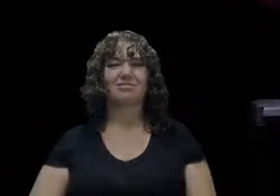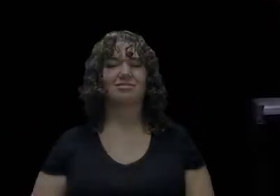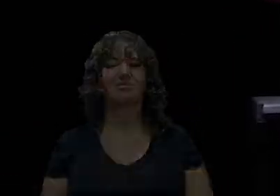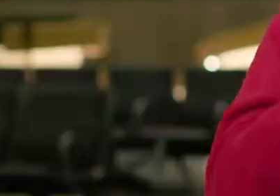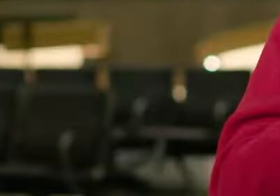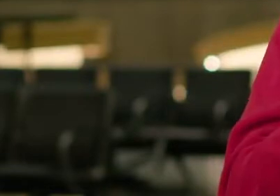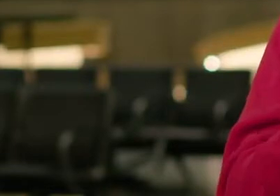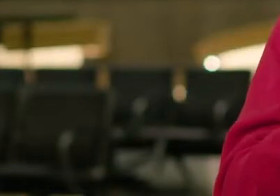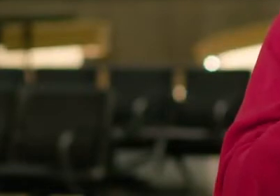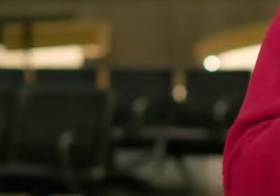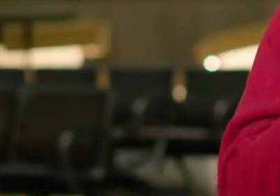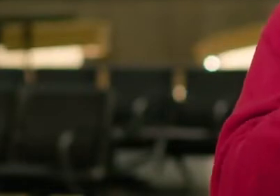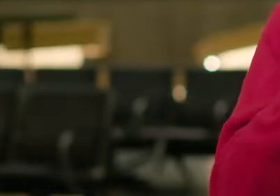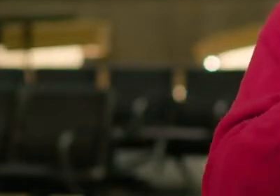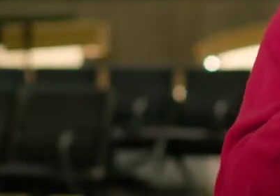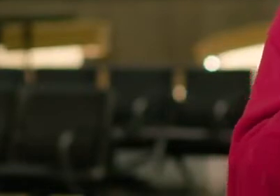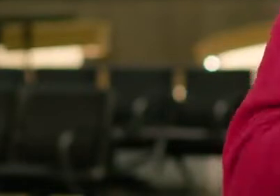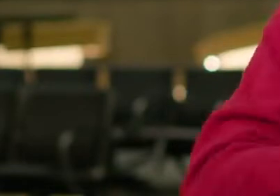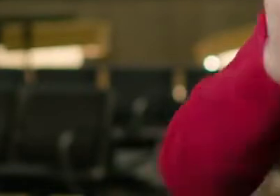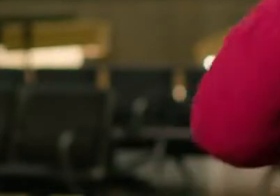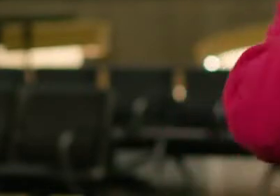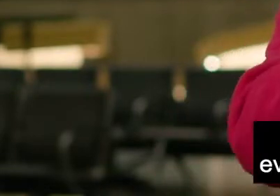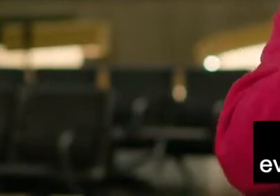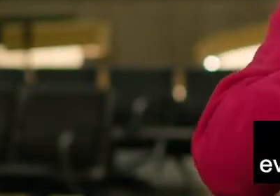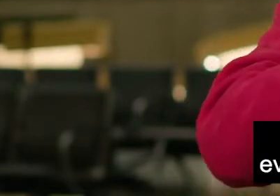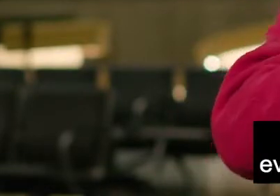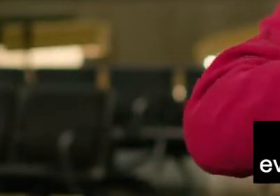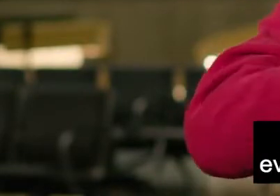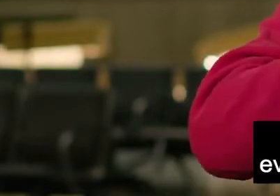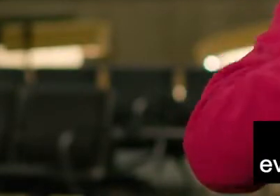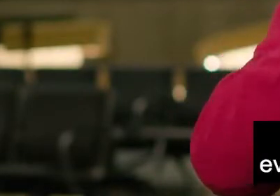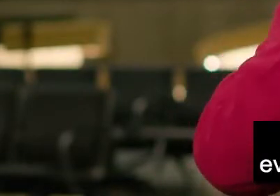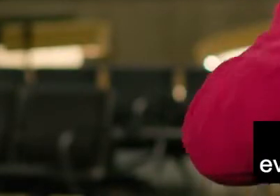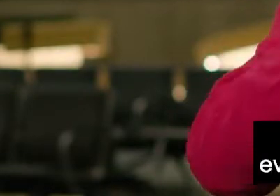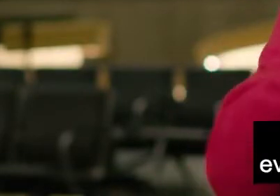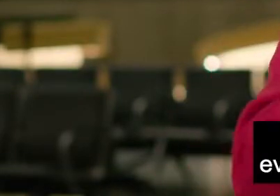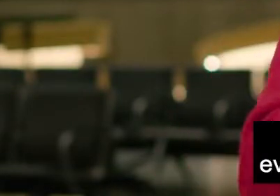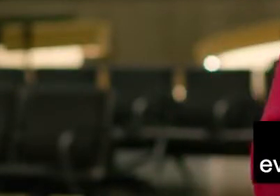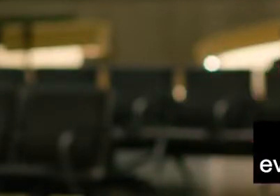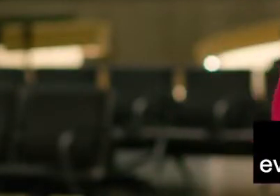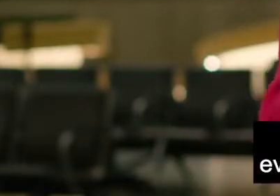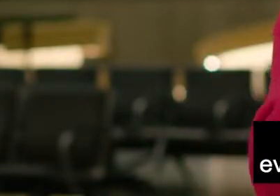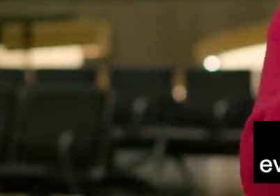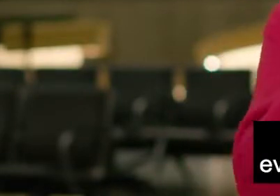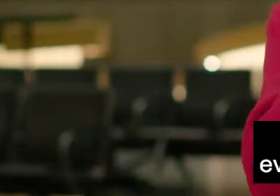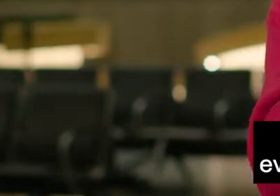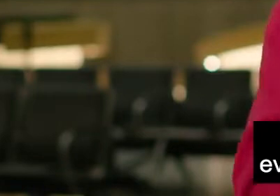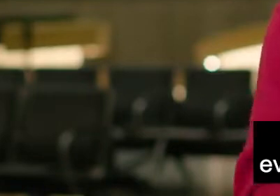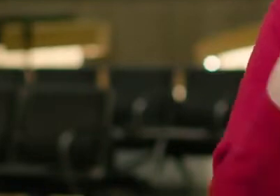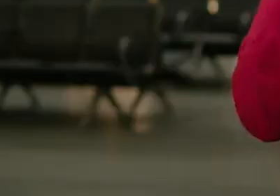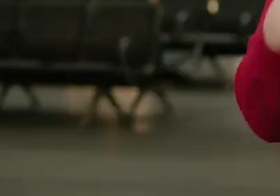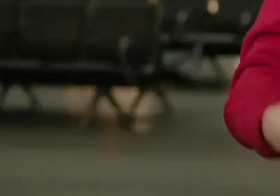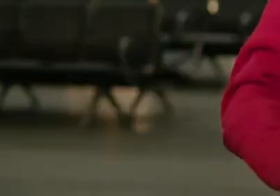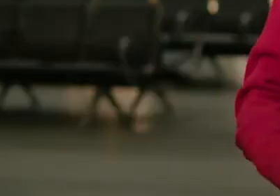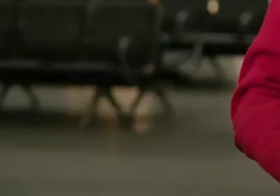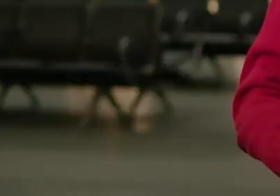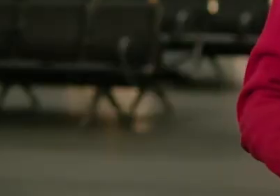that? To me, communication is a basic human right that everyone should have access to.